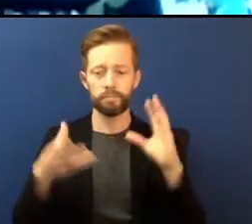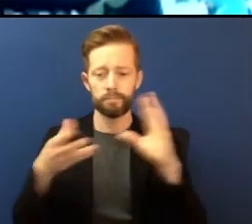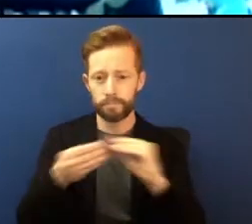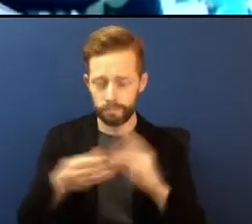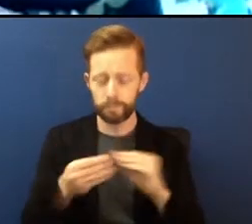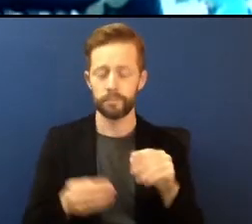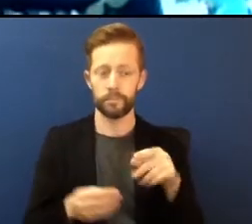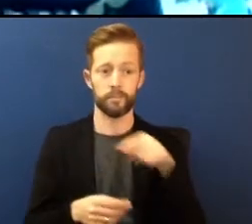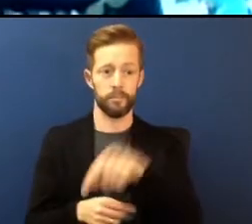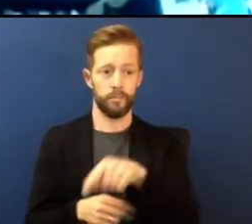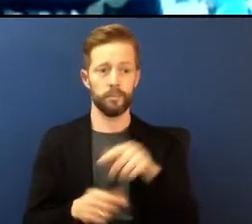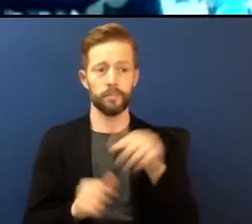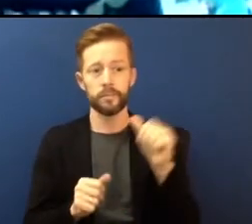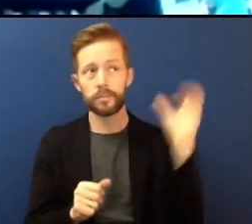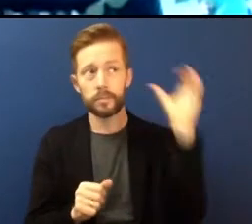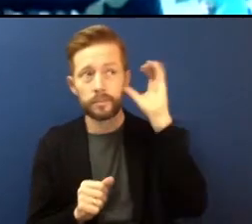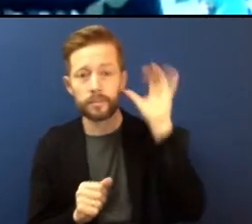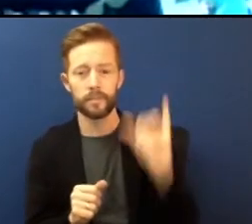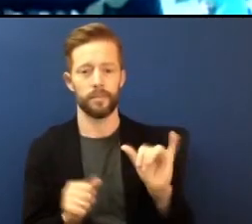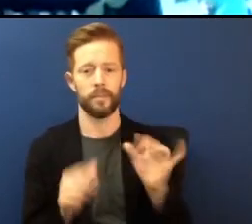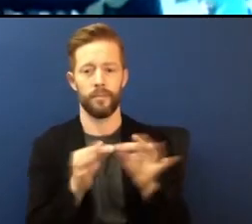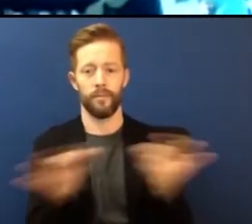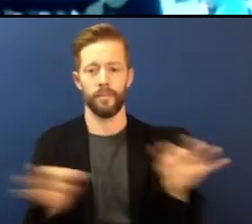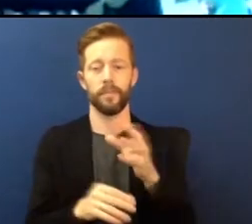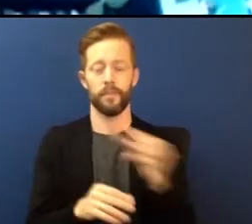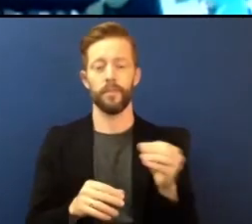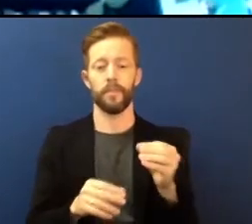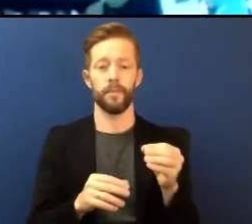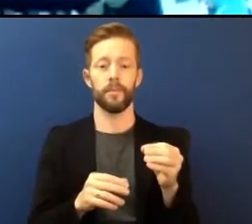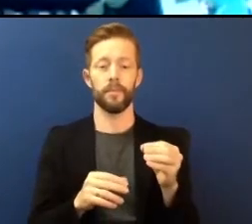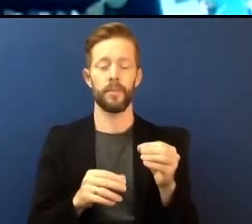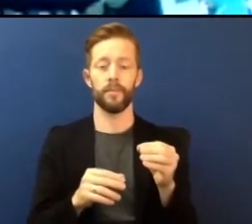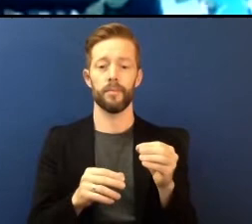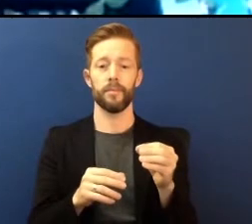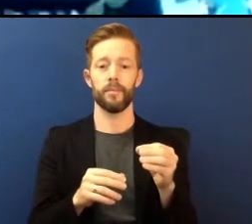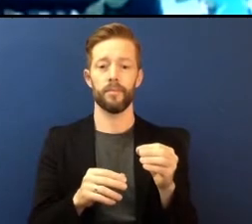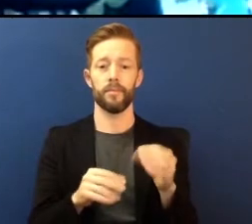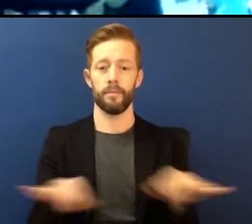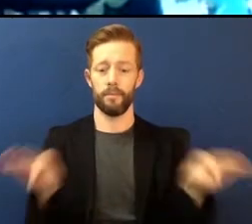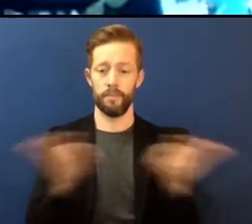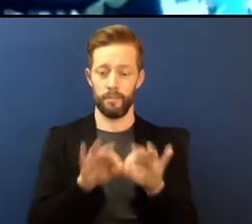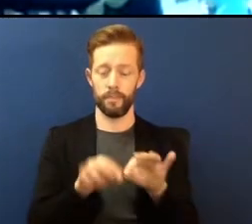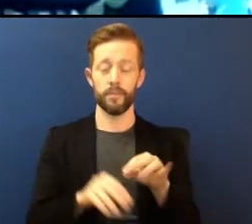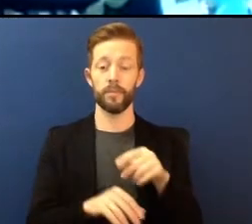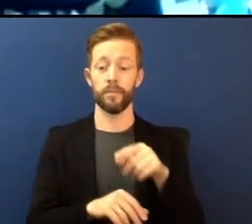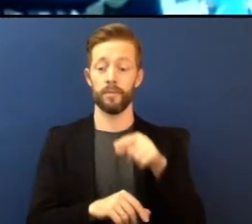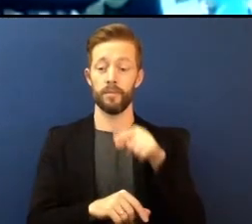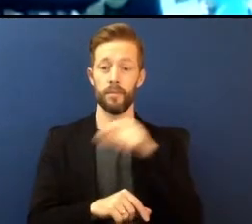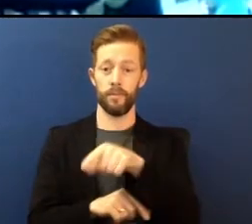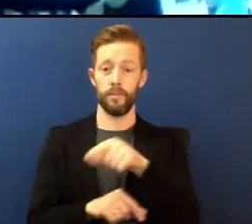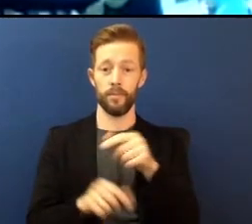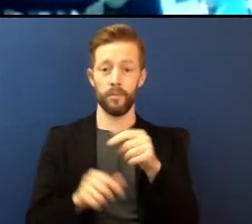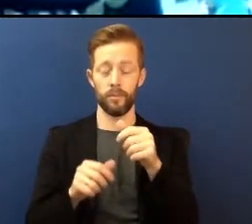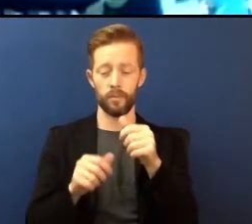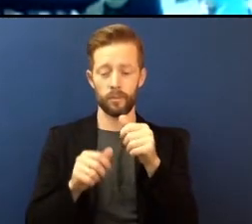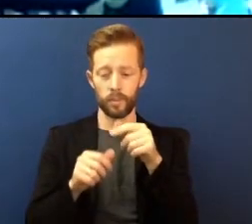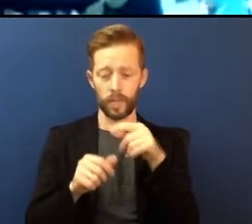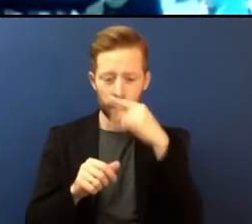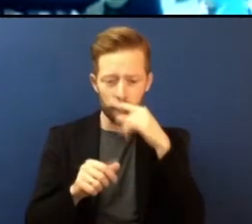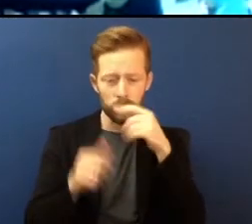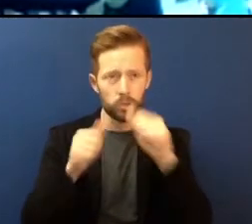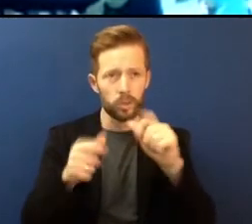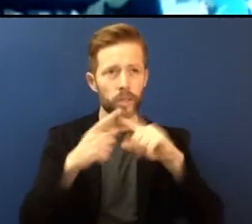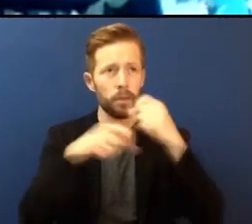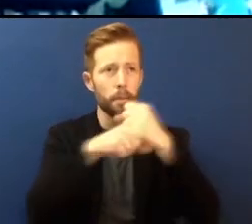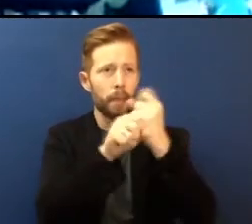begin to have your child hear that particular language. And again, the important thing is they're trying to make